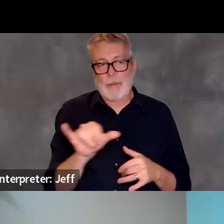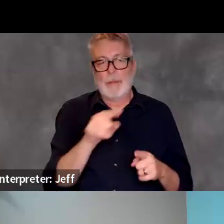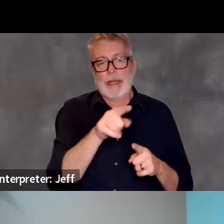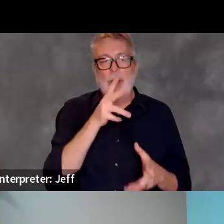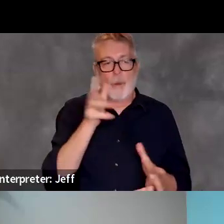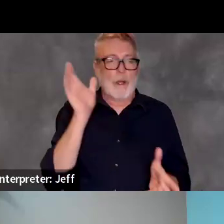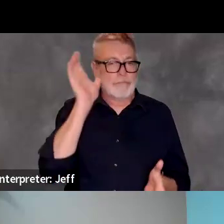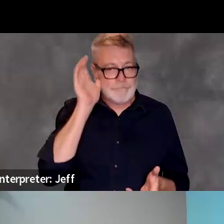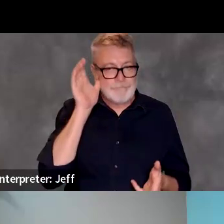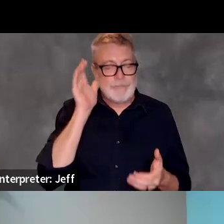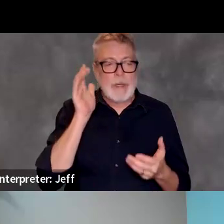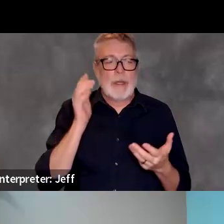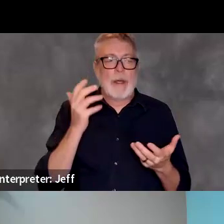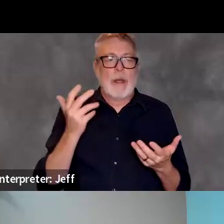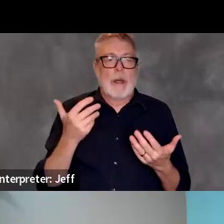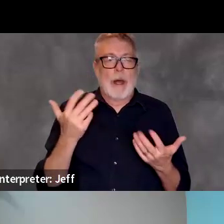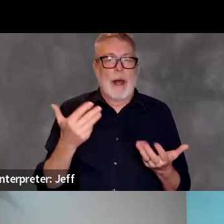closely to